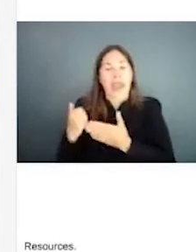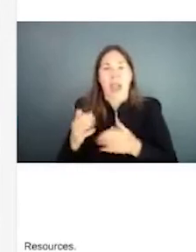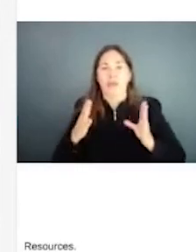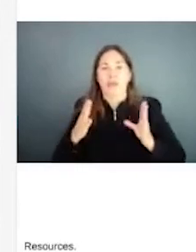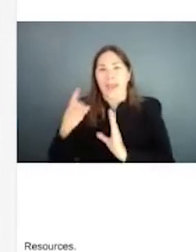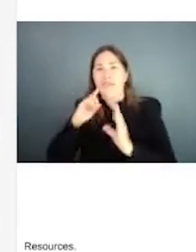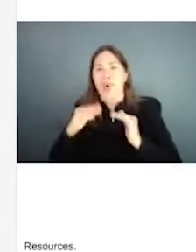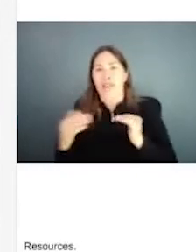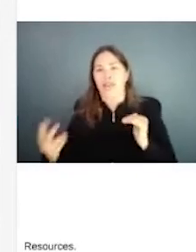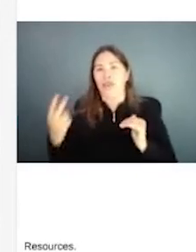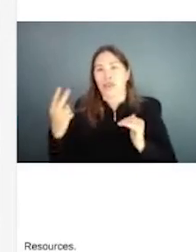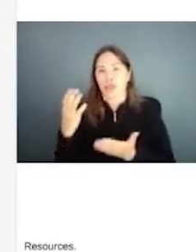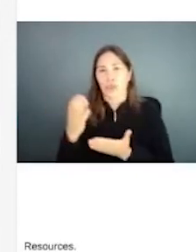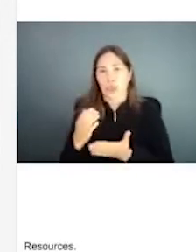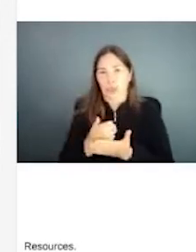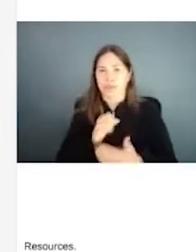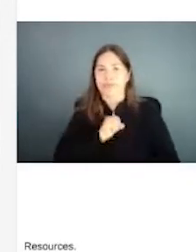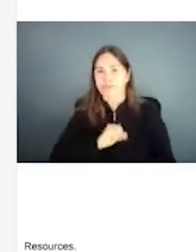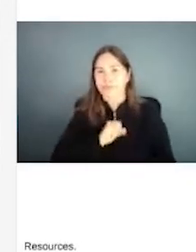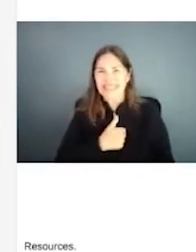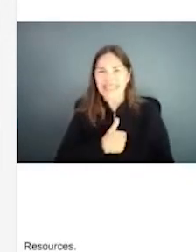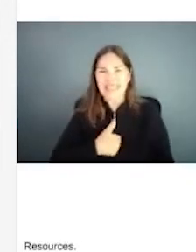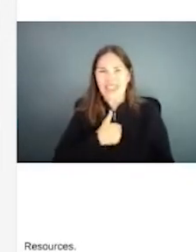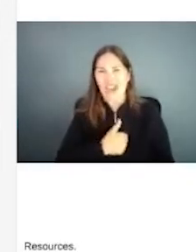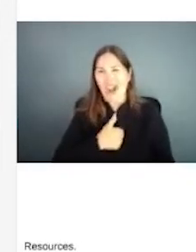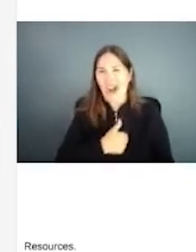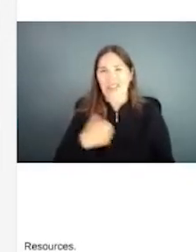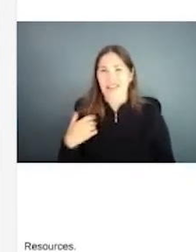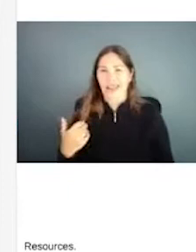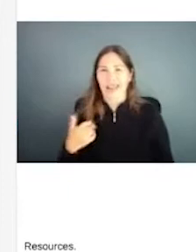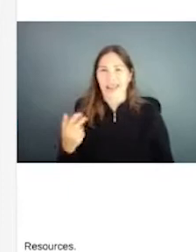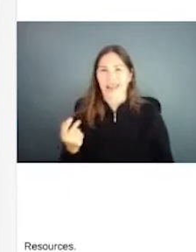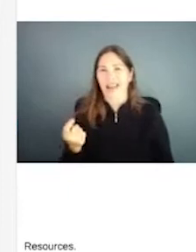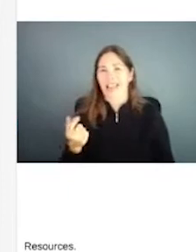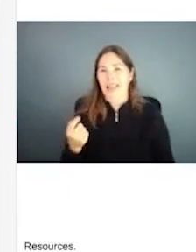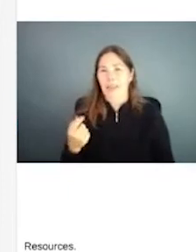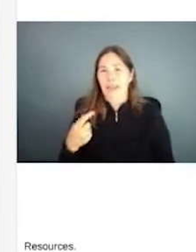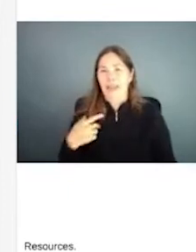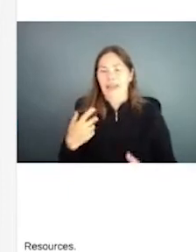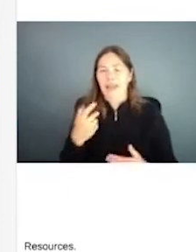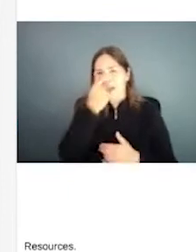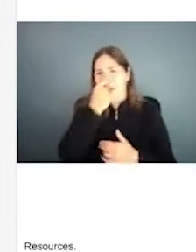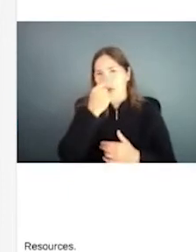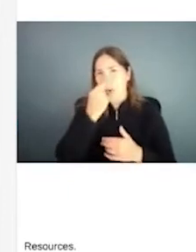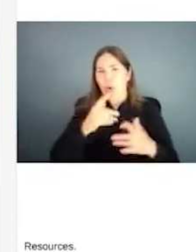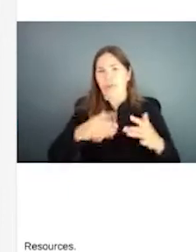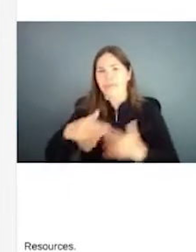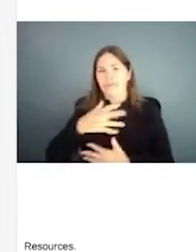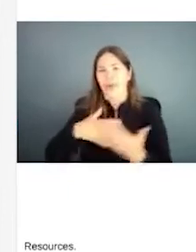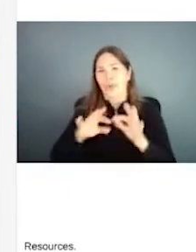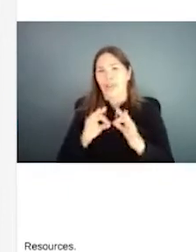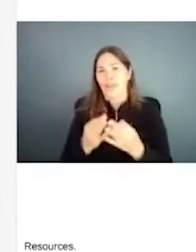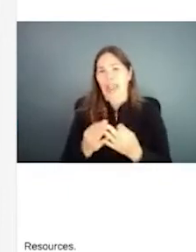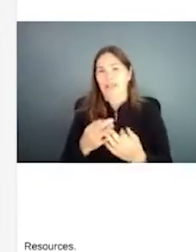level 2 course. I'm sorry, we've had a little head cold running through the family, and I'm a